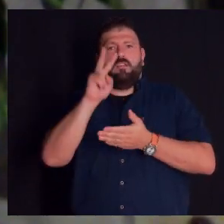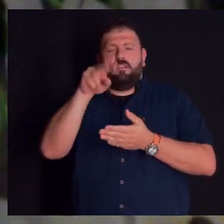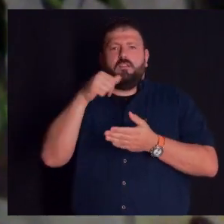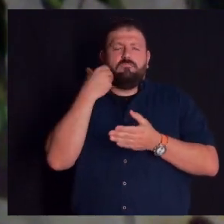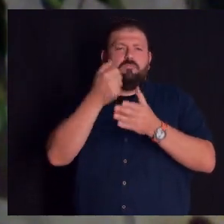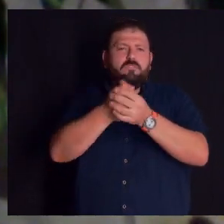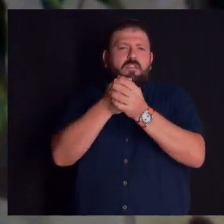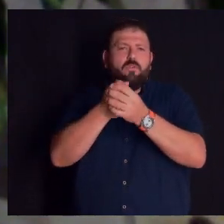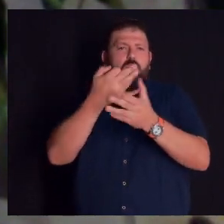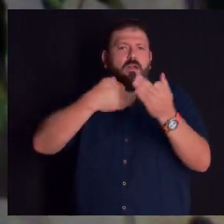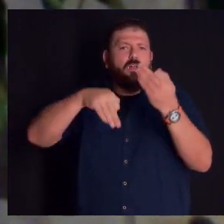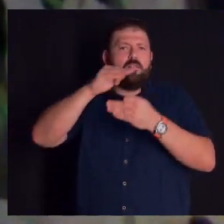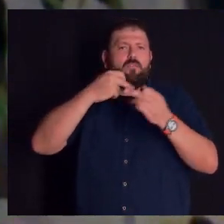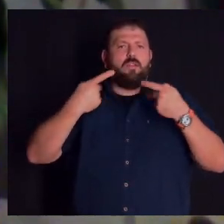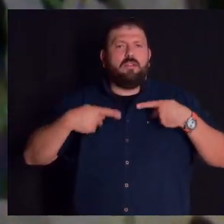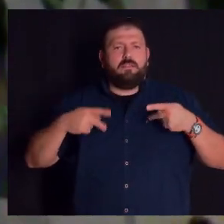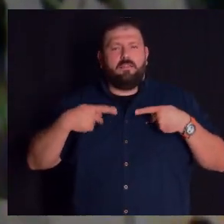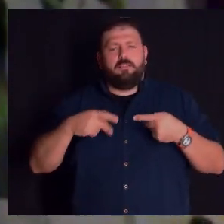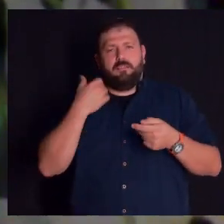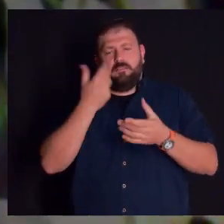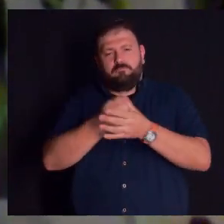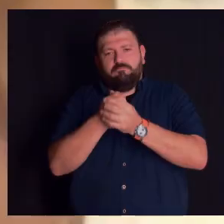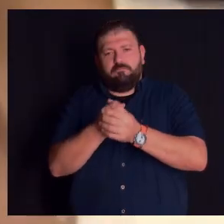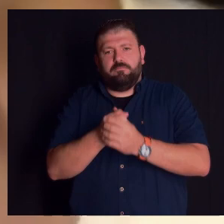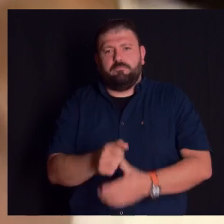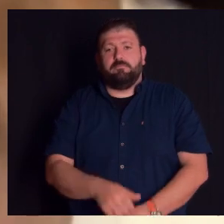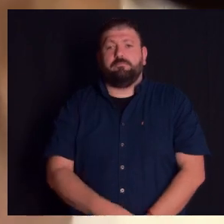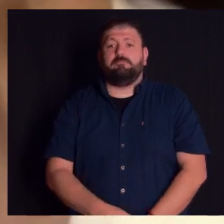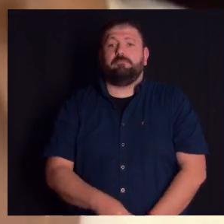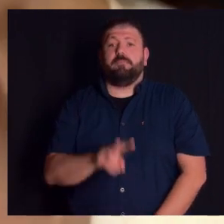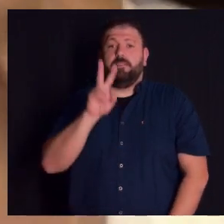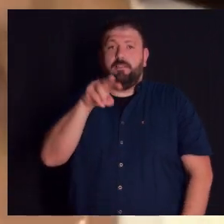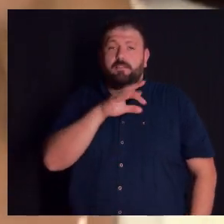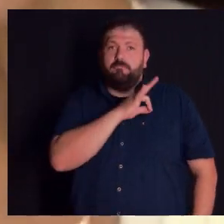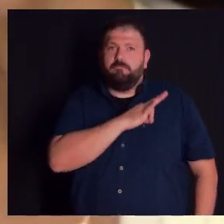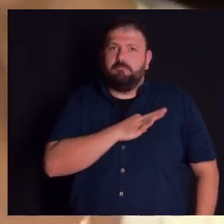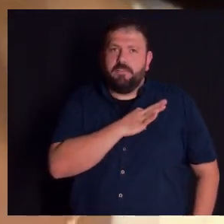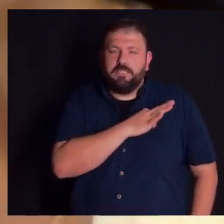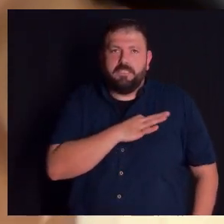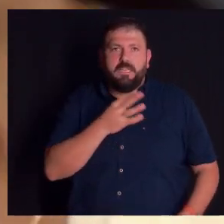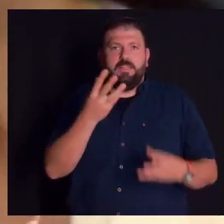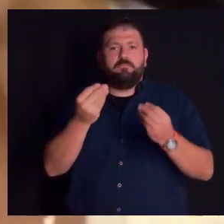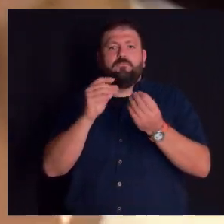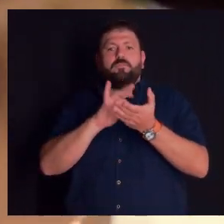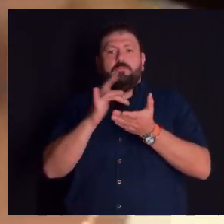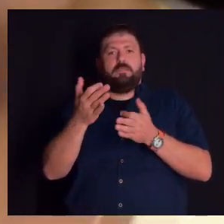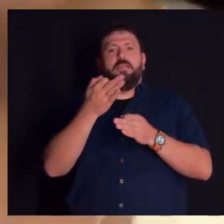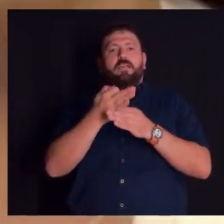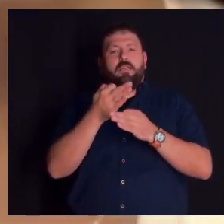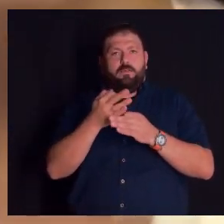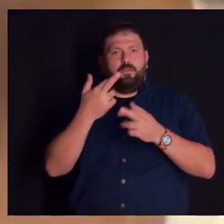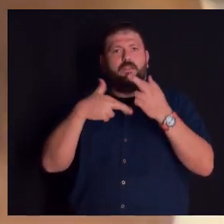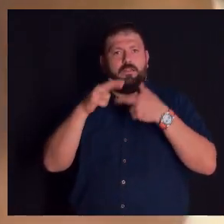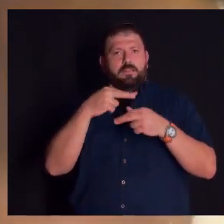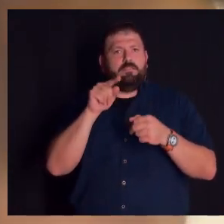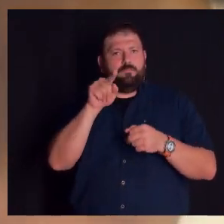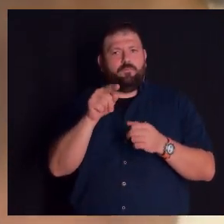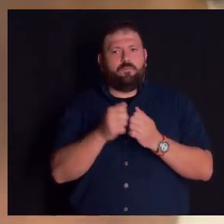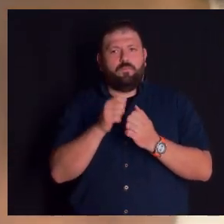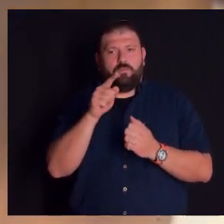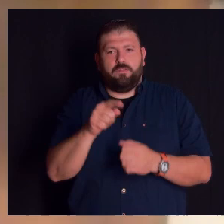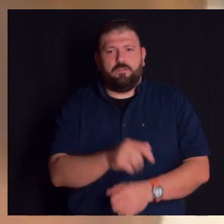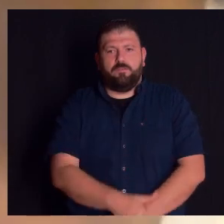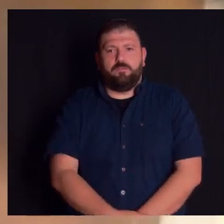say hi to all these people I just mentioned. Felicidades, Sveta. Muchas gracias. Congratulations, Y ahora Sveta. regresamos contigo. And we go back to